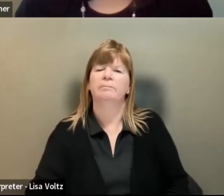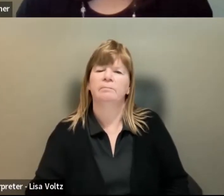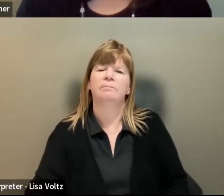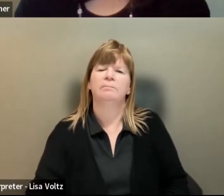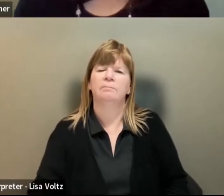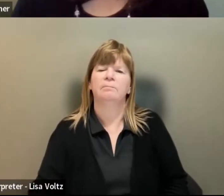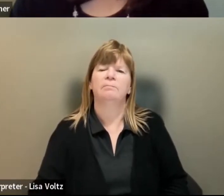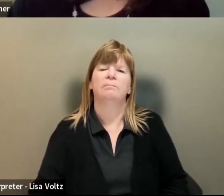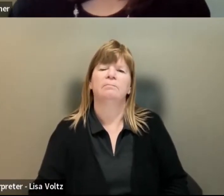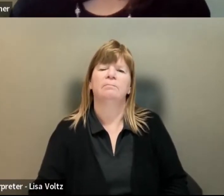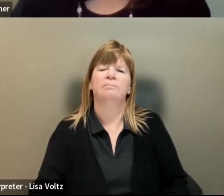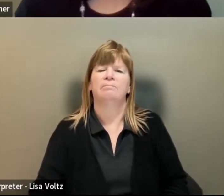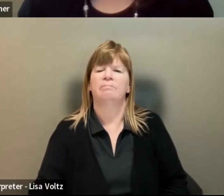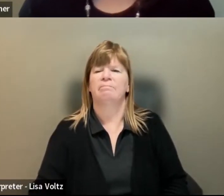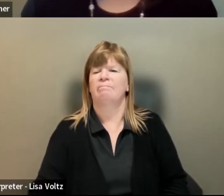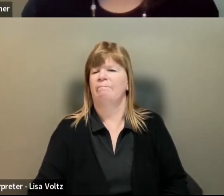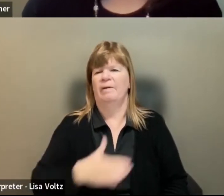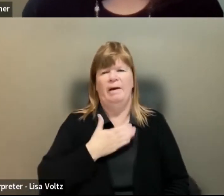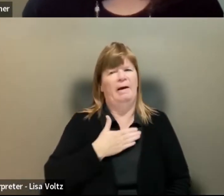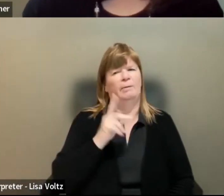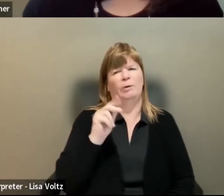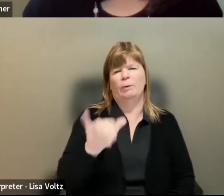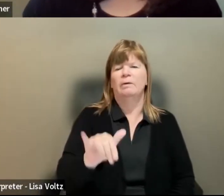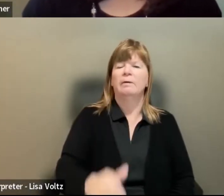outstanding. More than happy to.